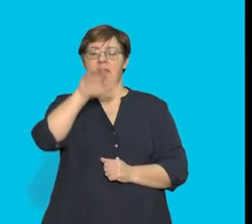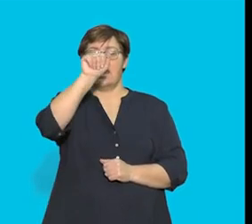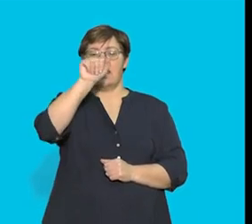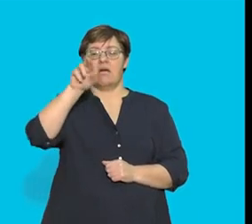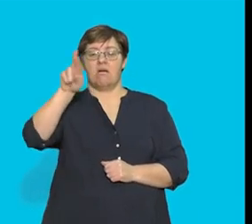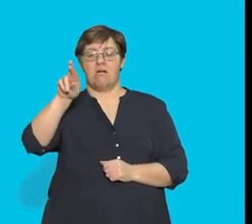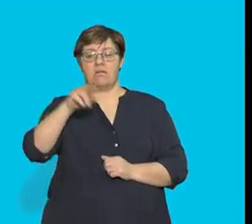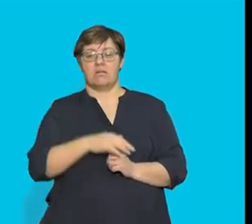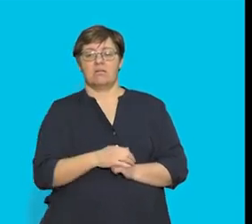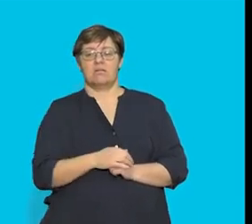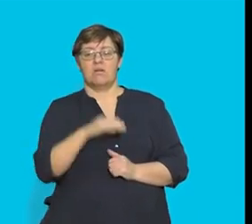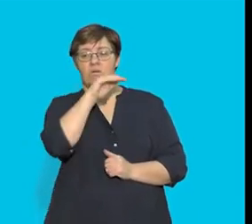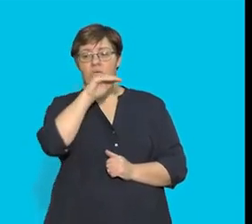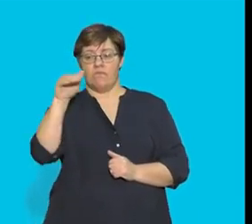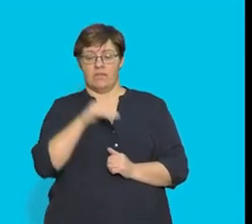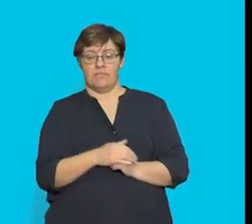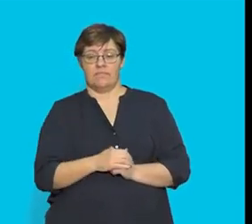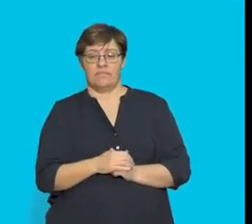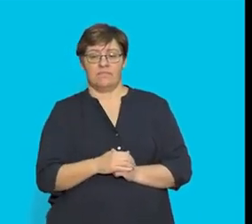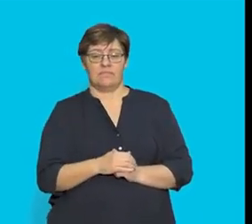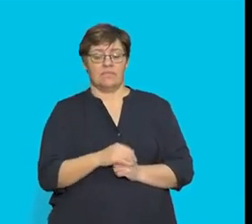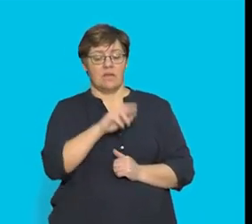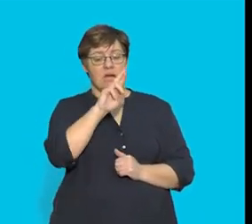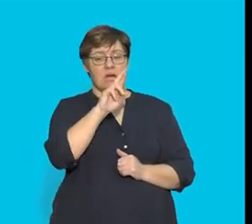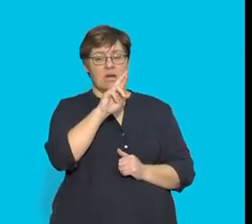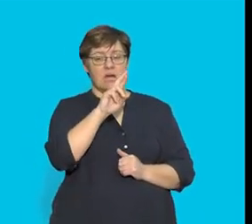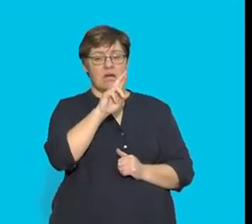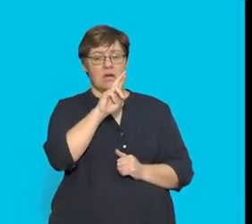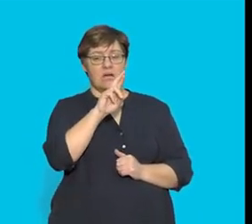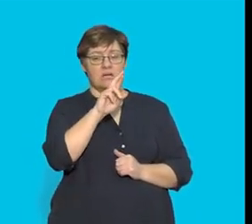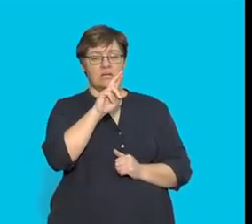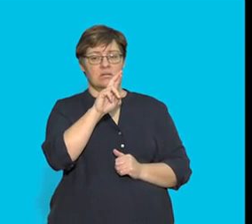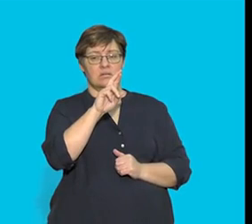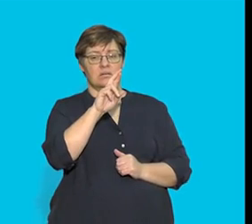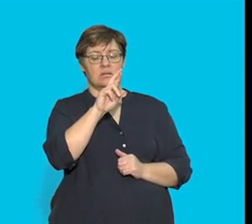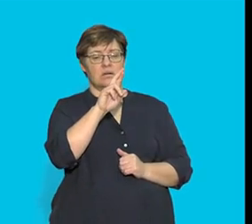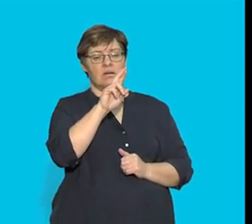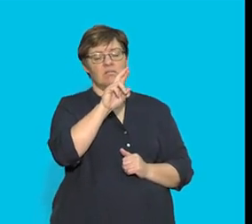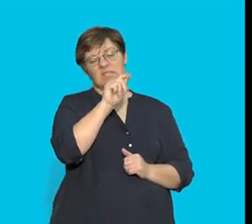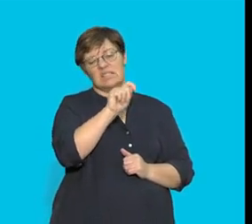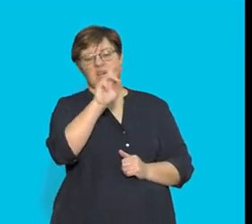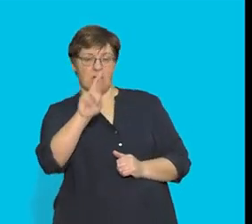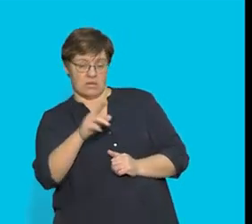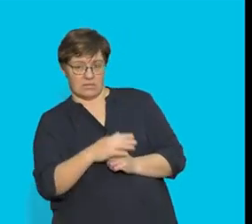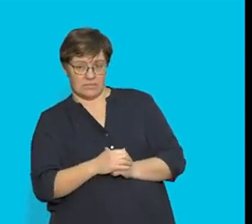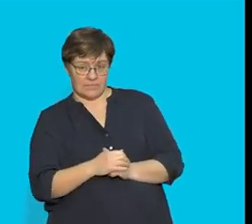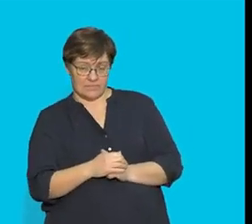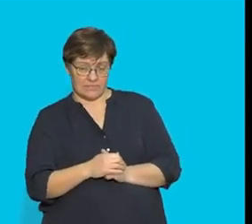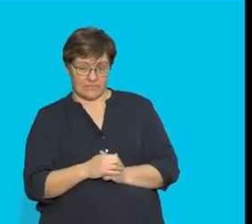AR over RTA. T or TR.